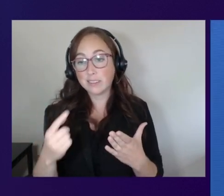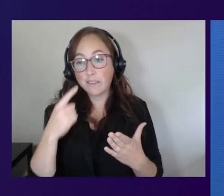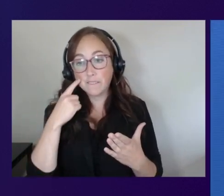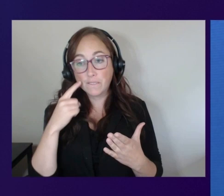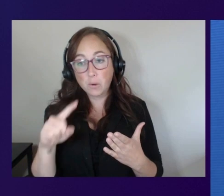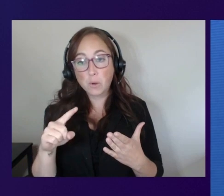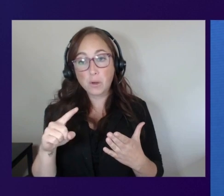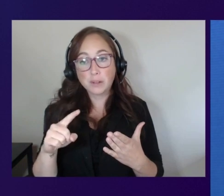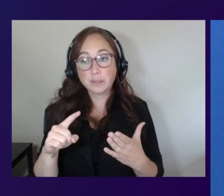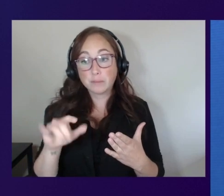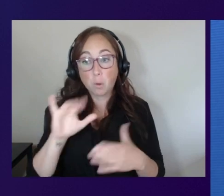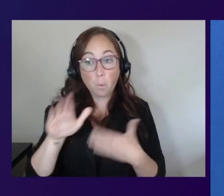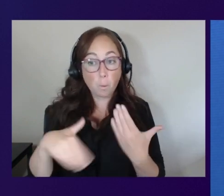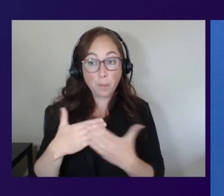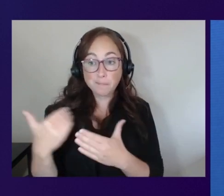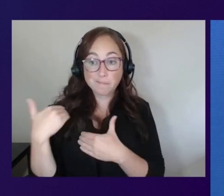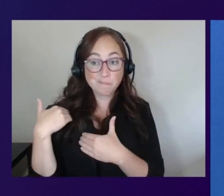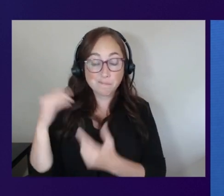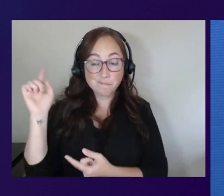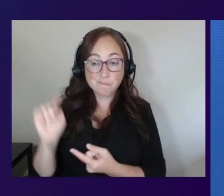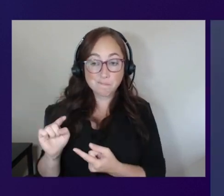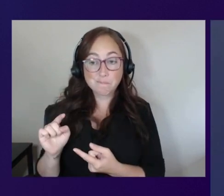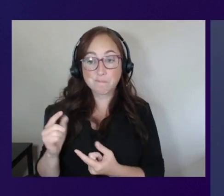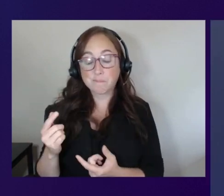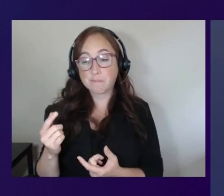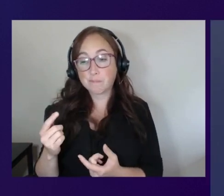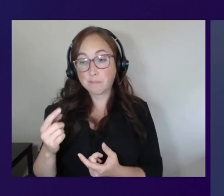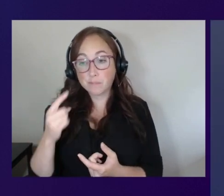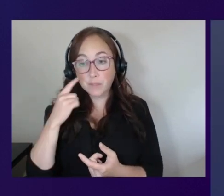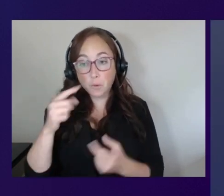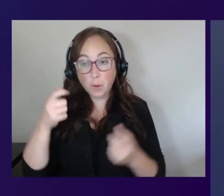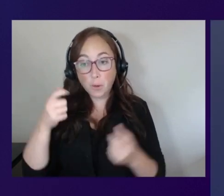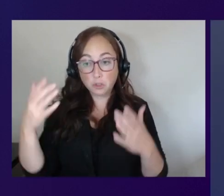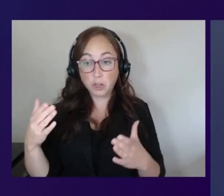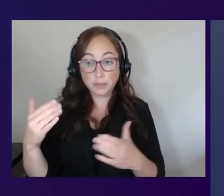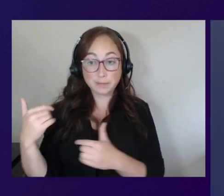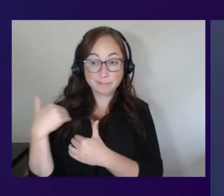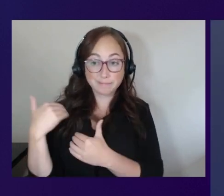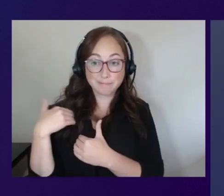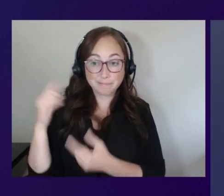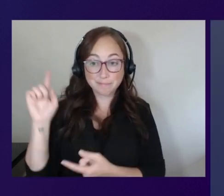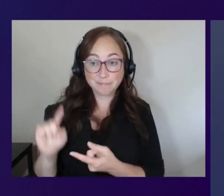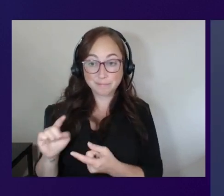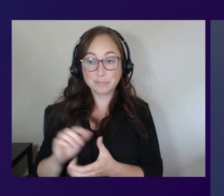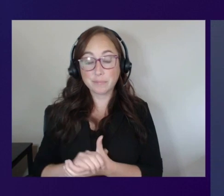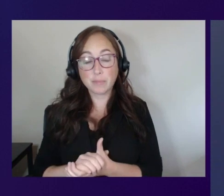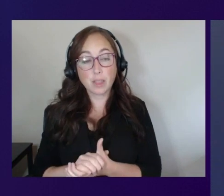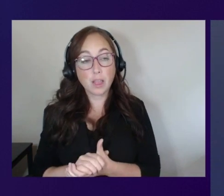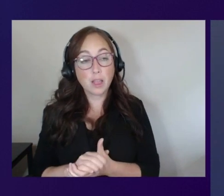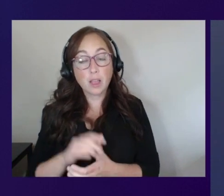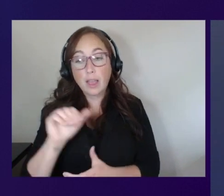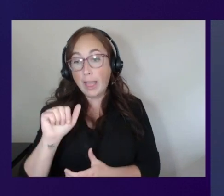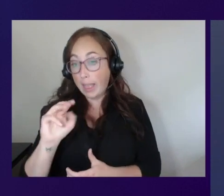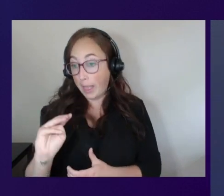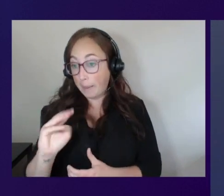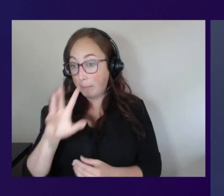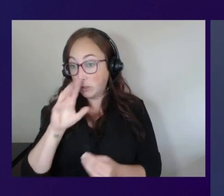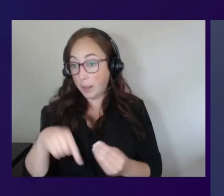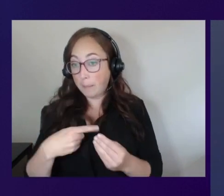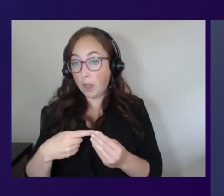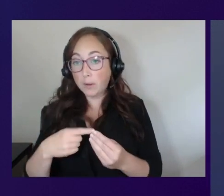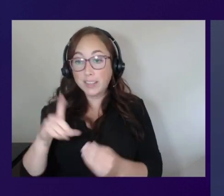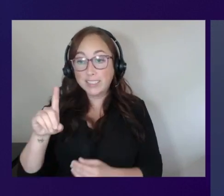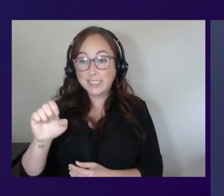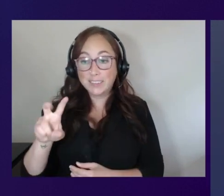administrative burdens from the administrators. Yeah. So to build on what AM was talking about, the devices that can connect to